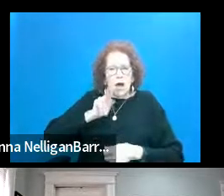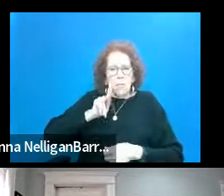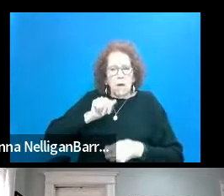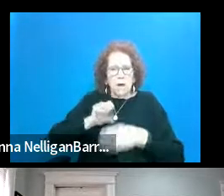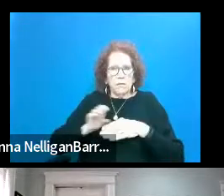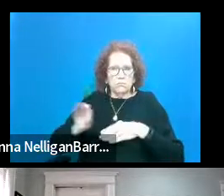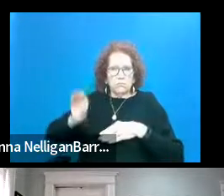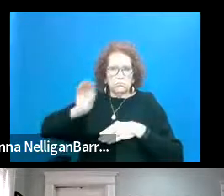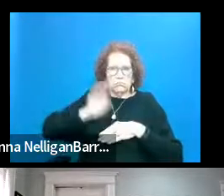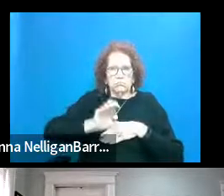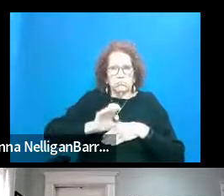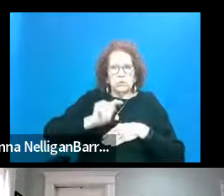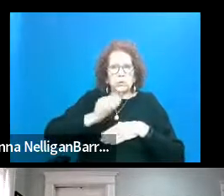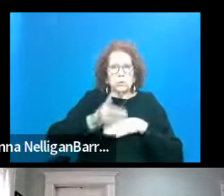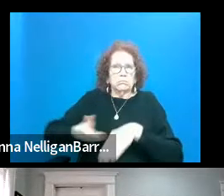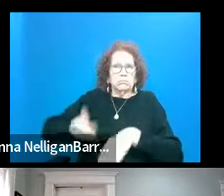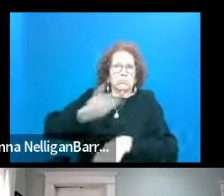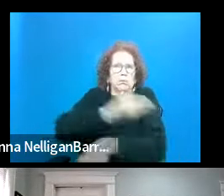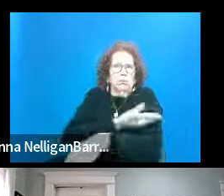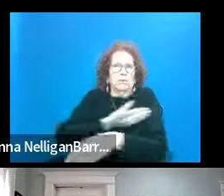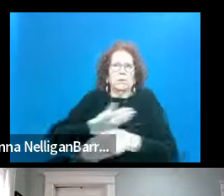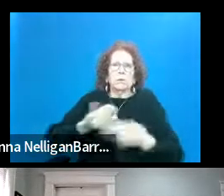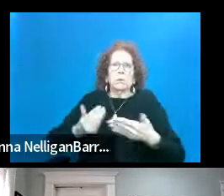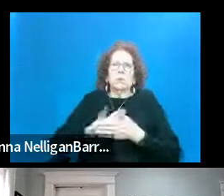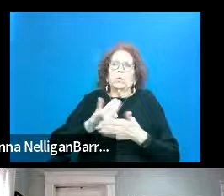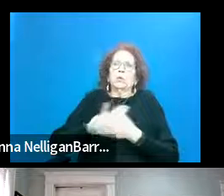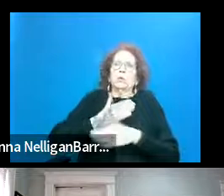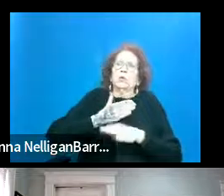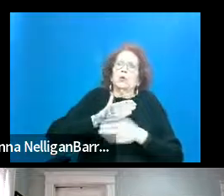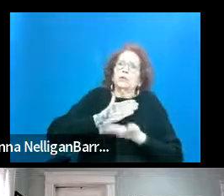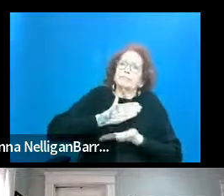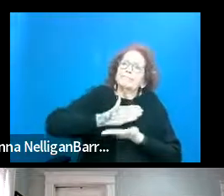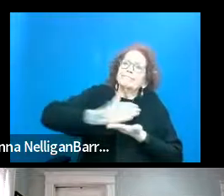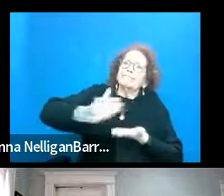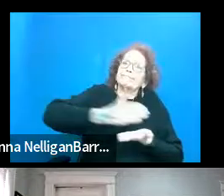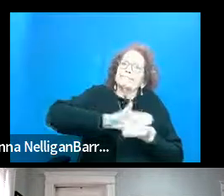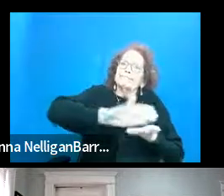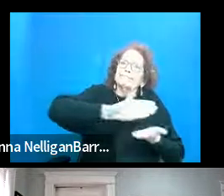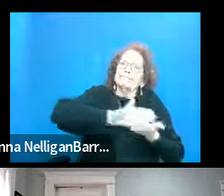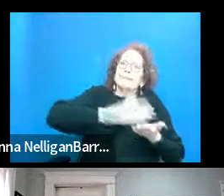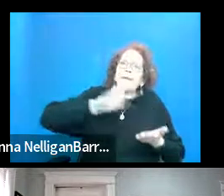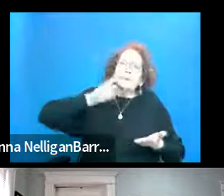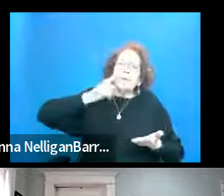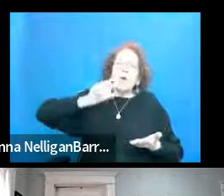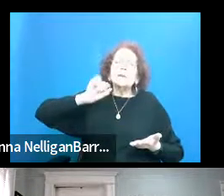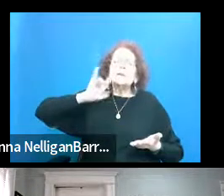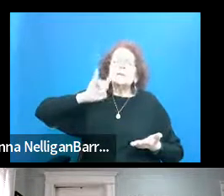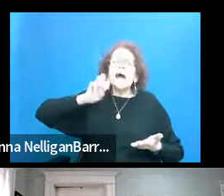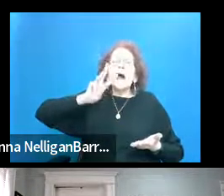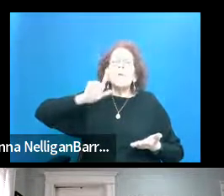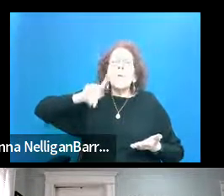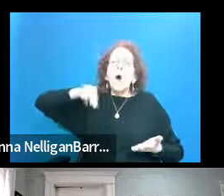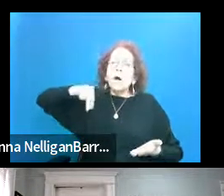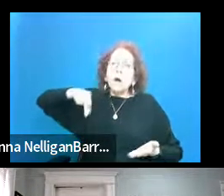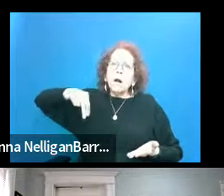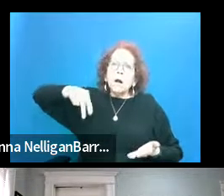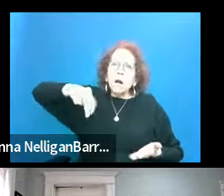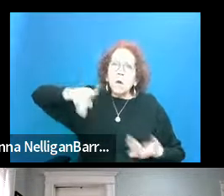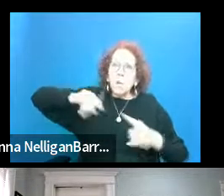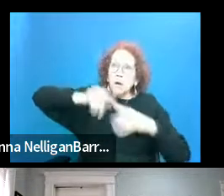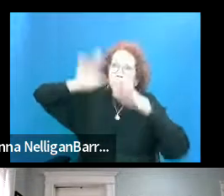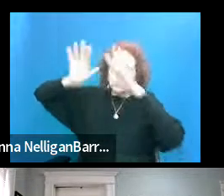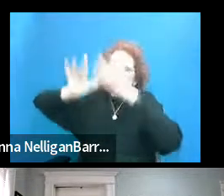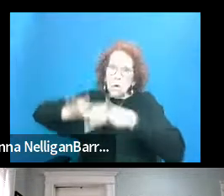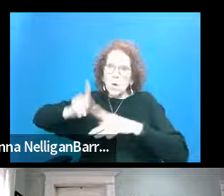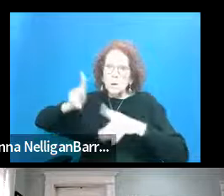equipment for sidewalk plows. When it snows, especially our folks in wheelchairs, they're forced into